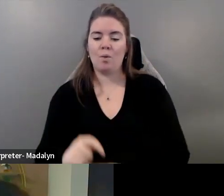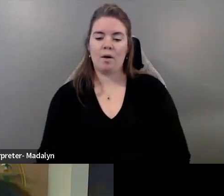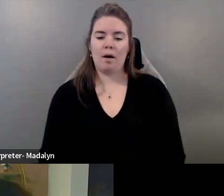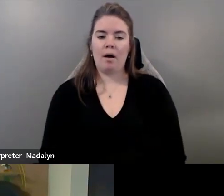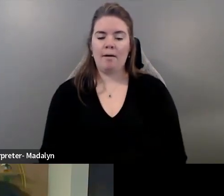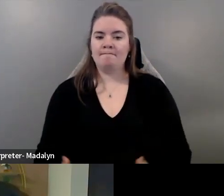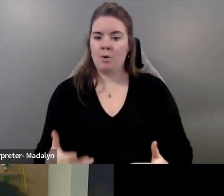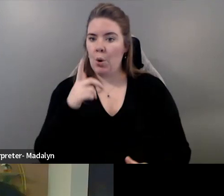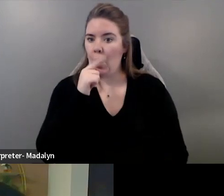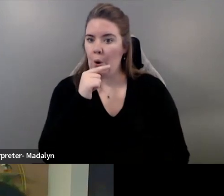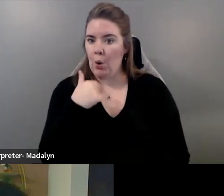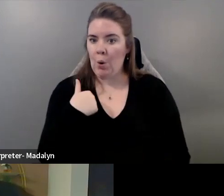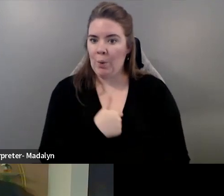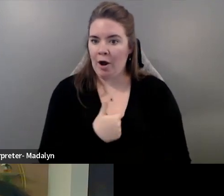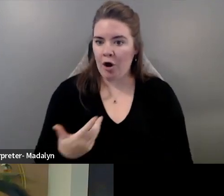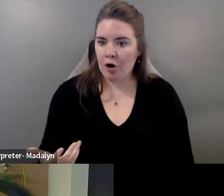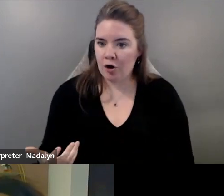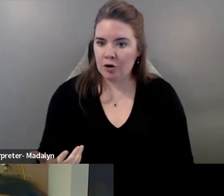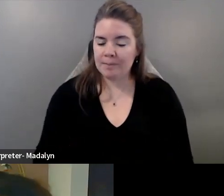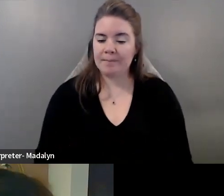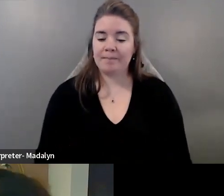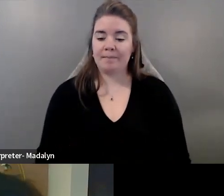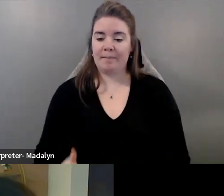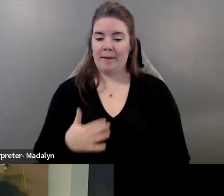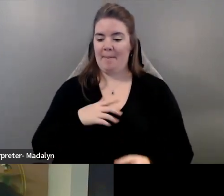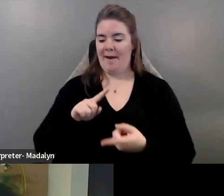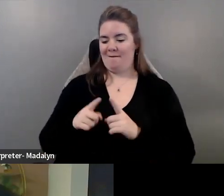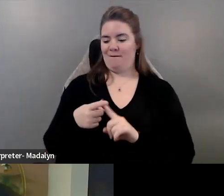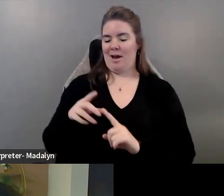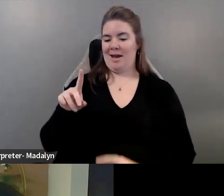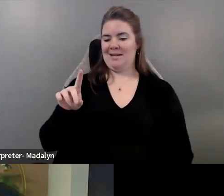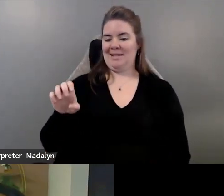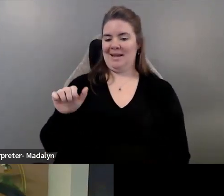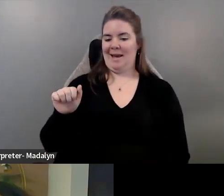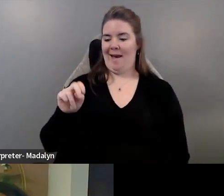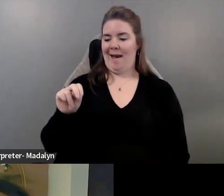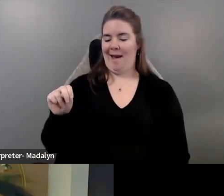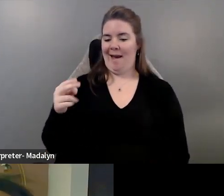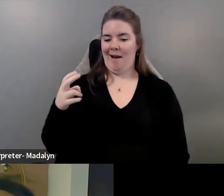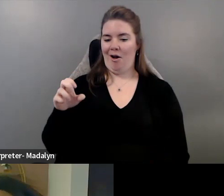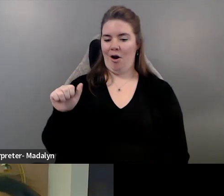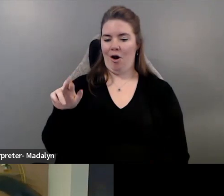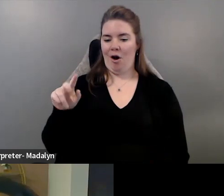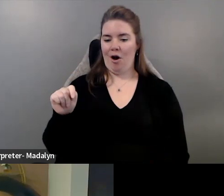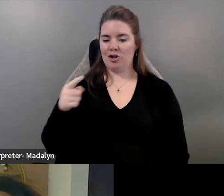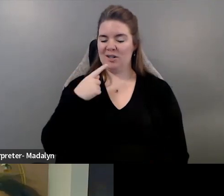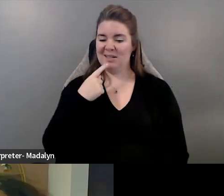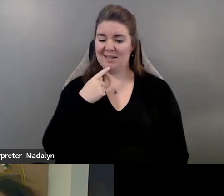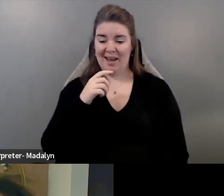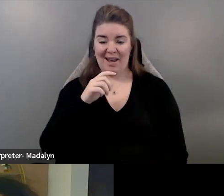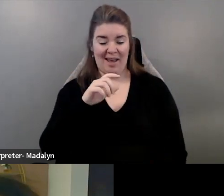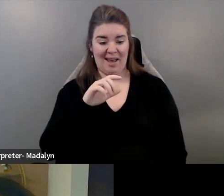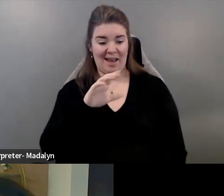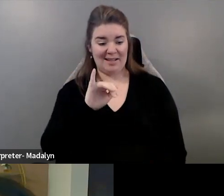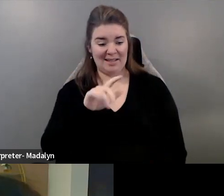who we are. And my friend Deanne Hart, I think, is on here, and she's saying, SILCs and centers, and we do